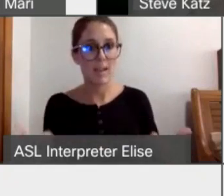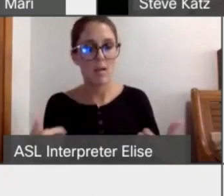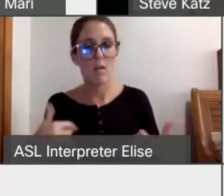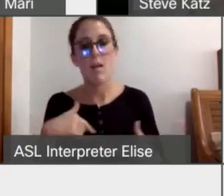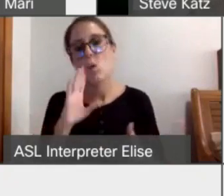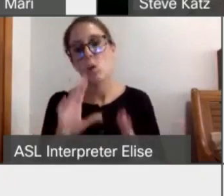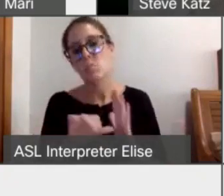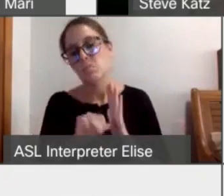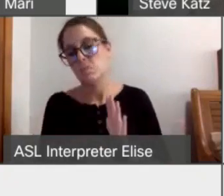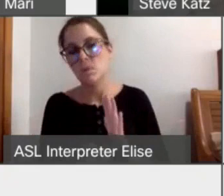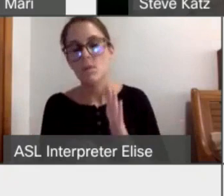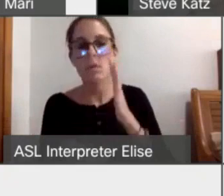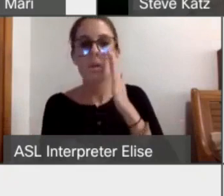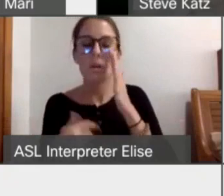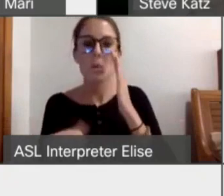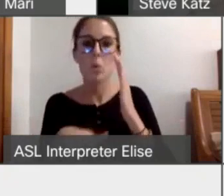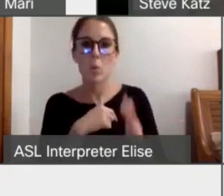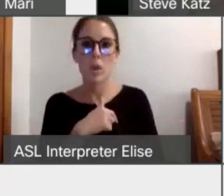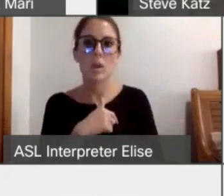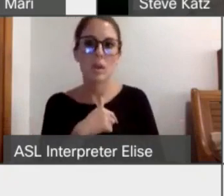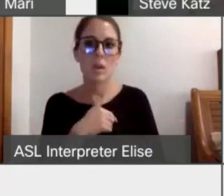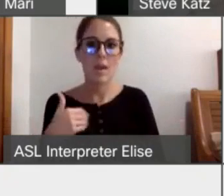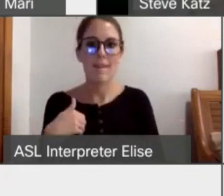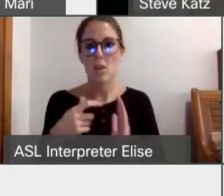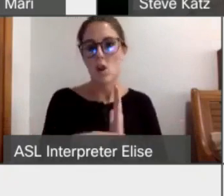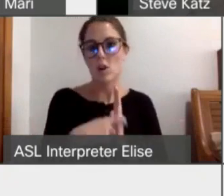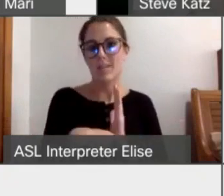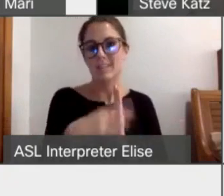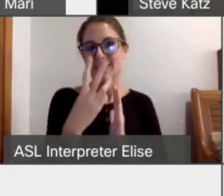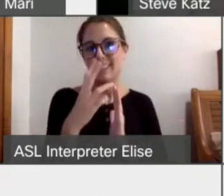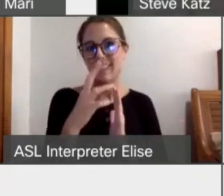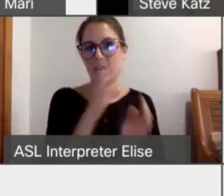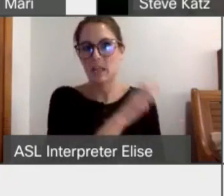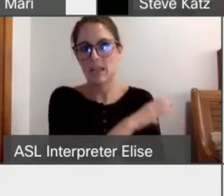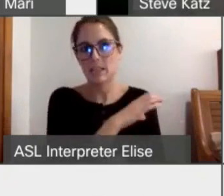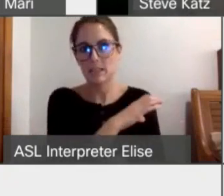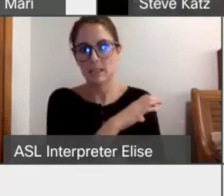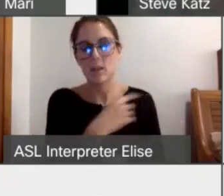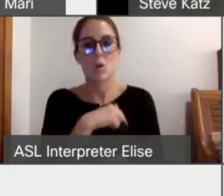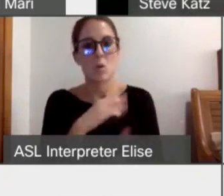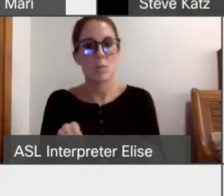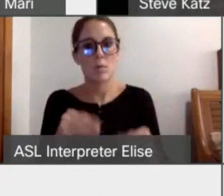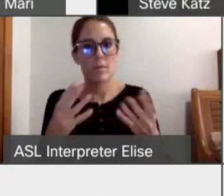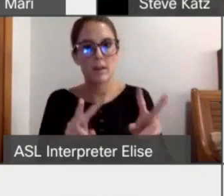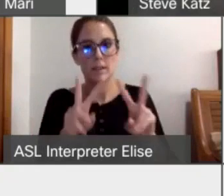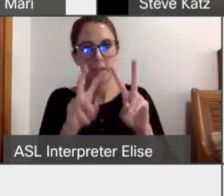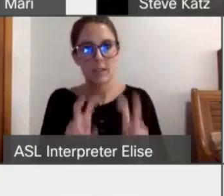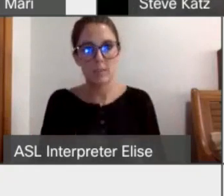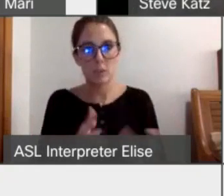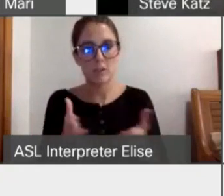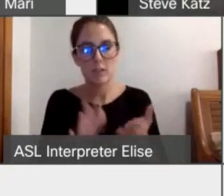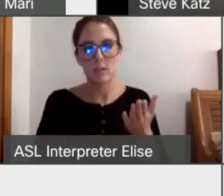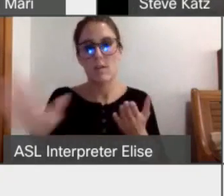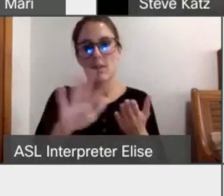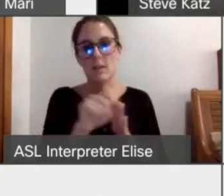just point out that we have Article 16 clinics where we provide assessment services throughout the state. I think